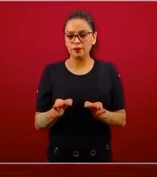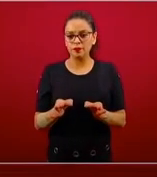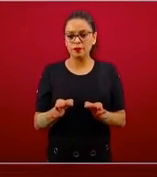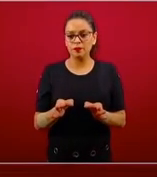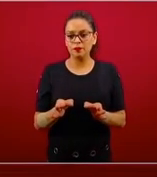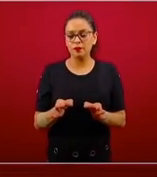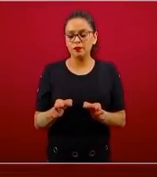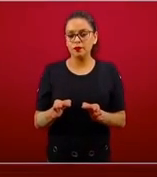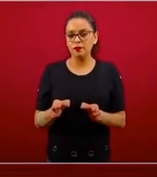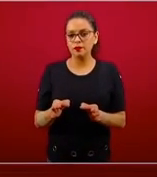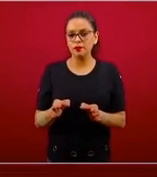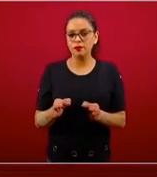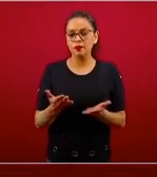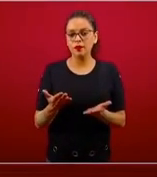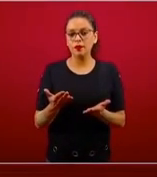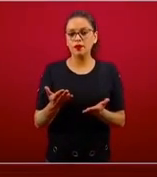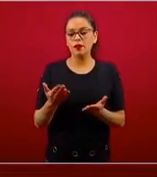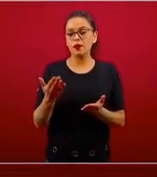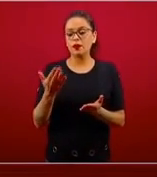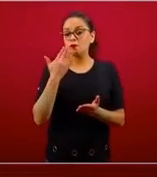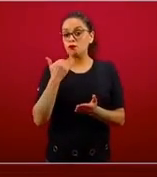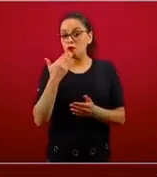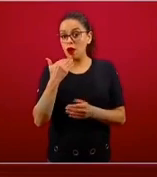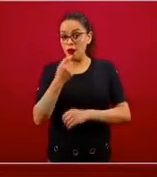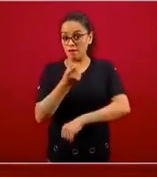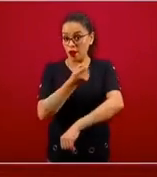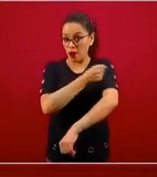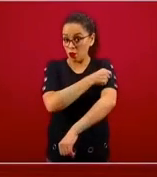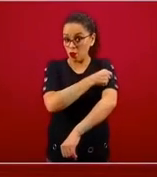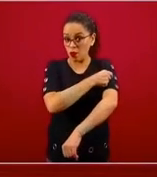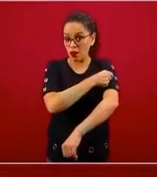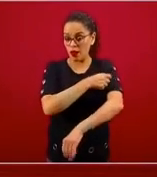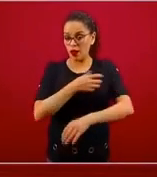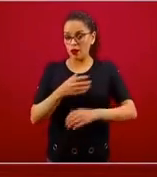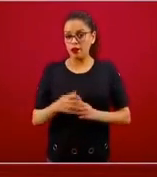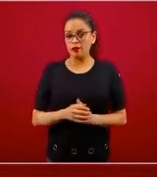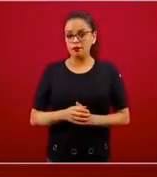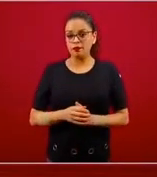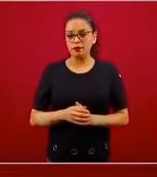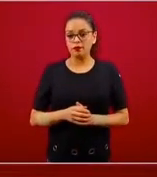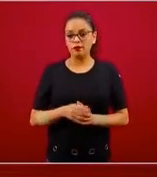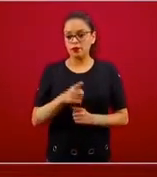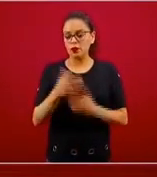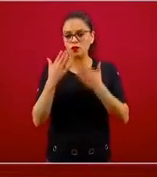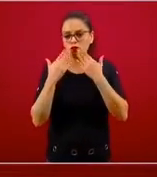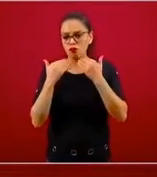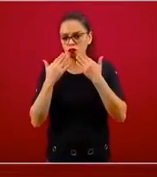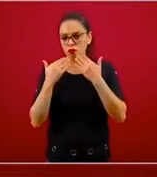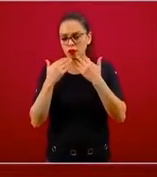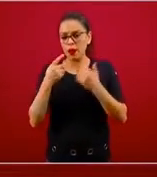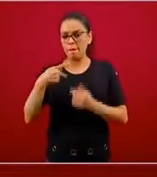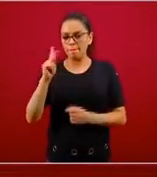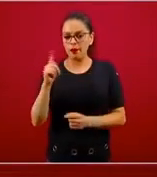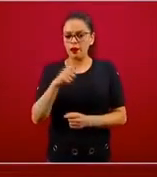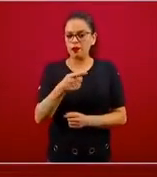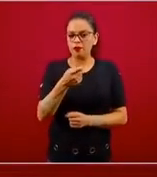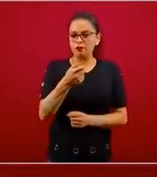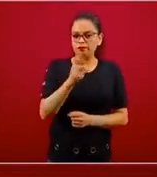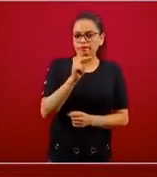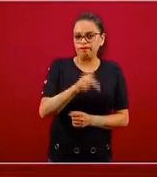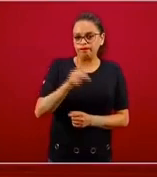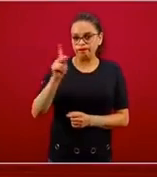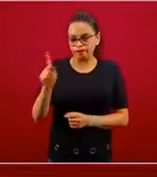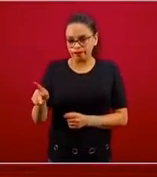idea about how we can cover problems if we don't have a vaccination. Now there